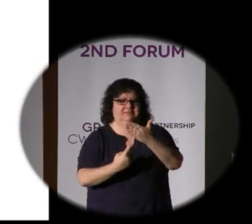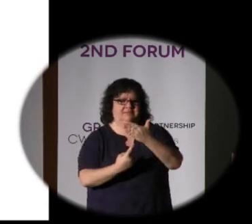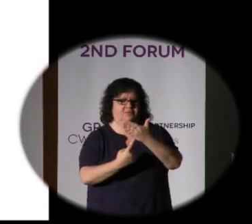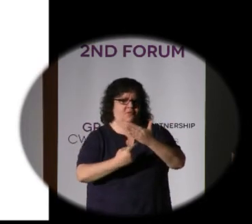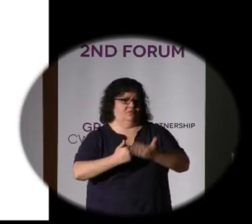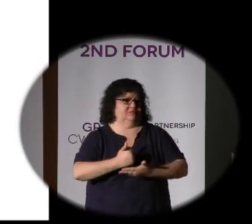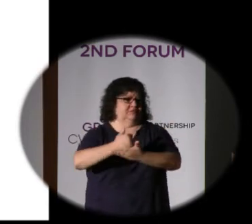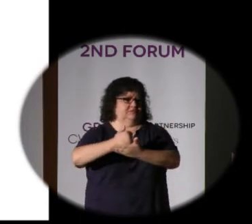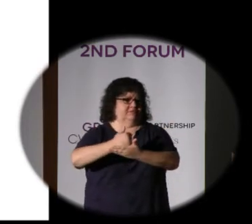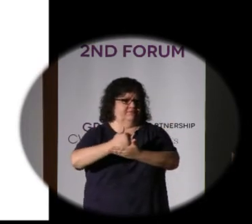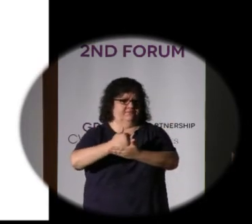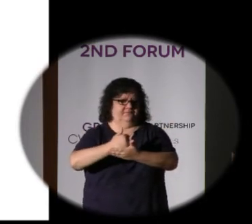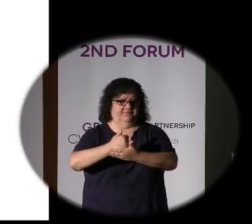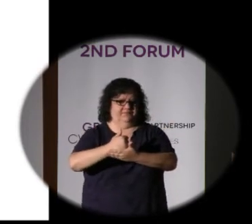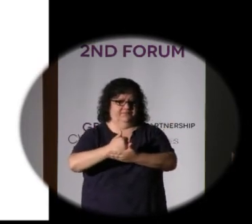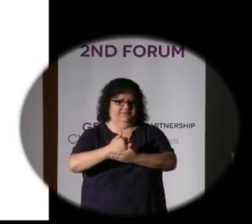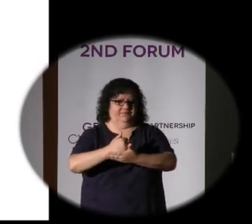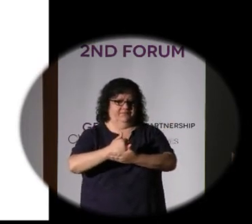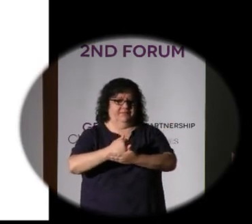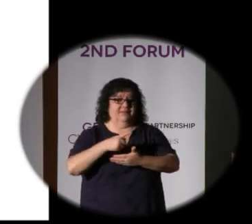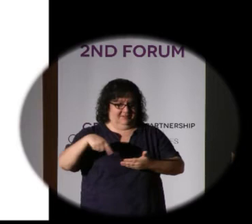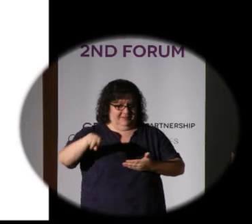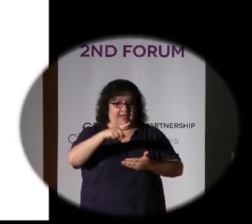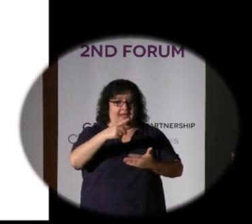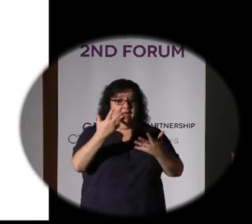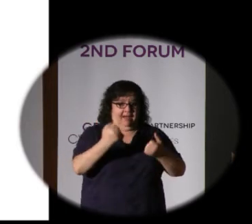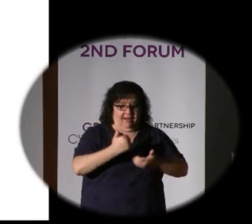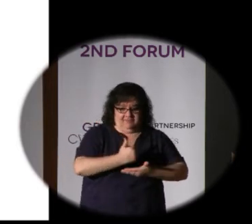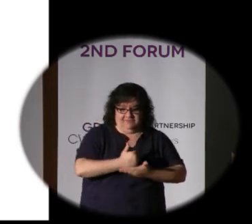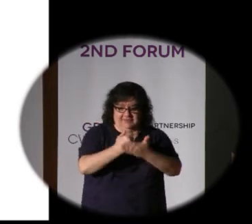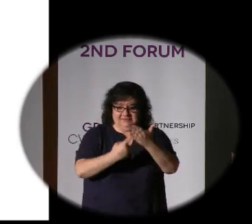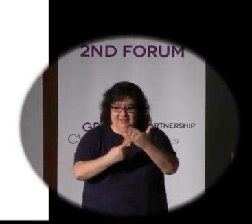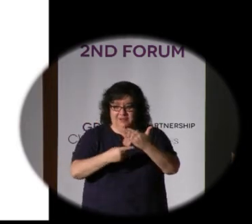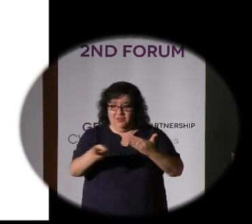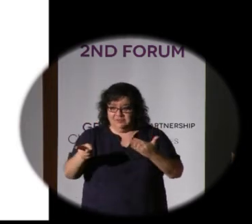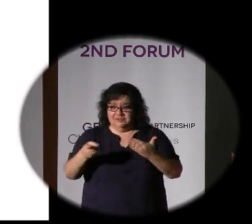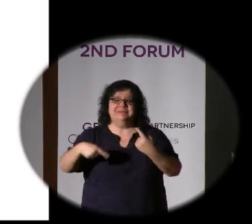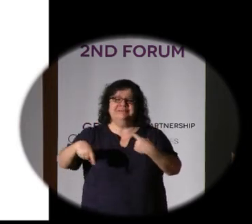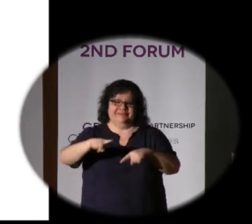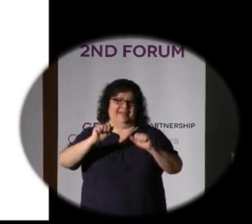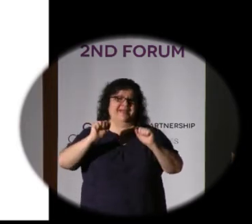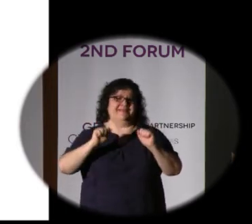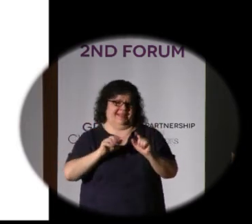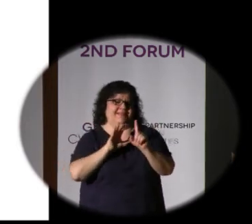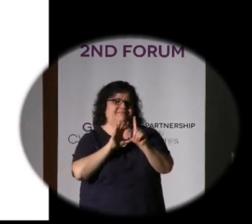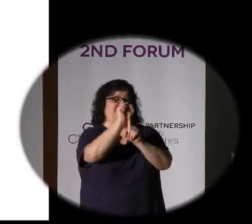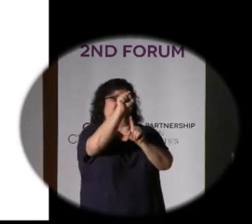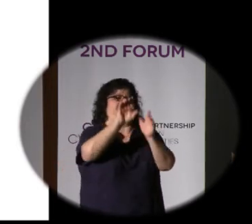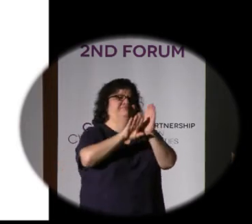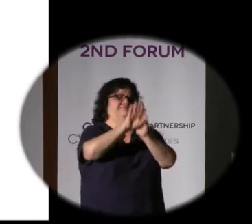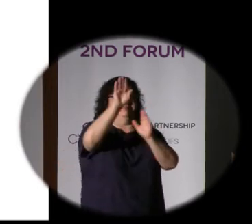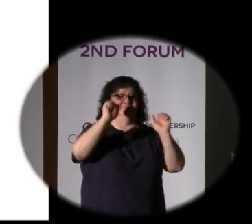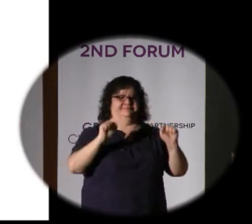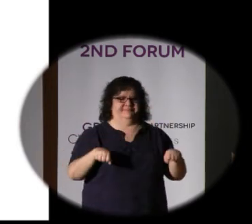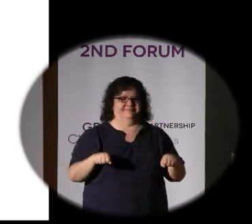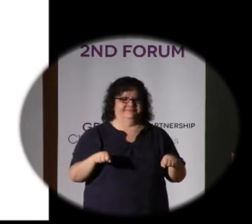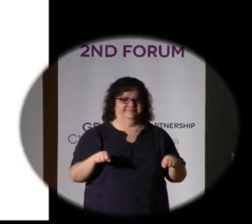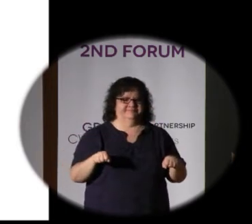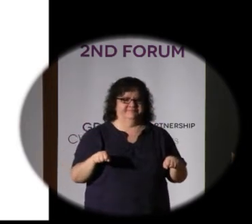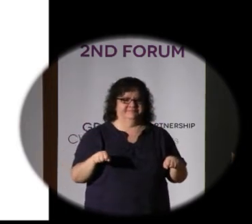assistive technology is a basic need for children with disabilities. It's like food, like clothes, like love, and